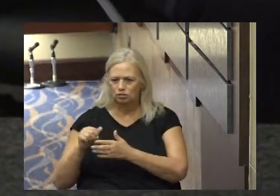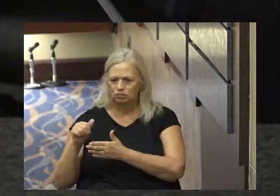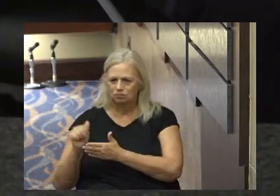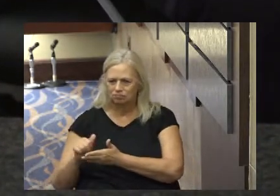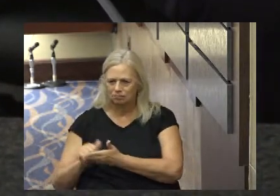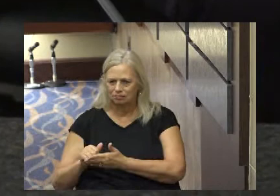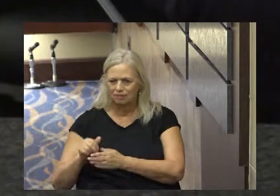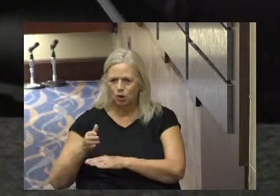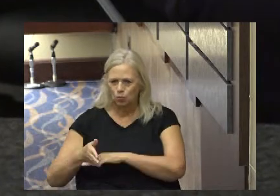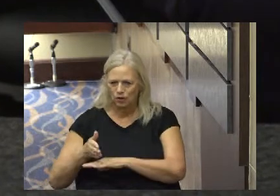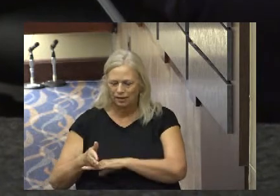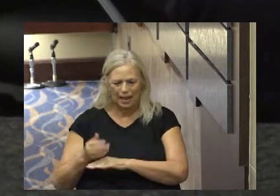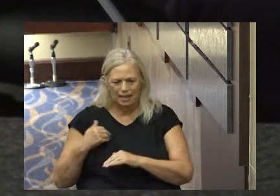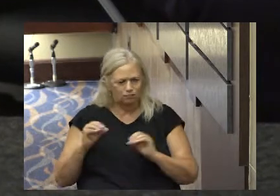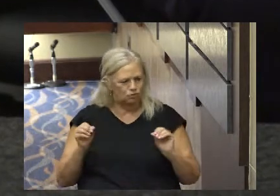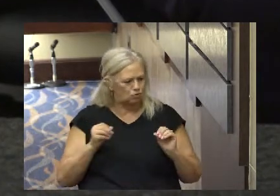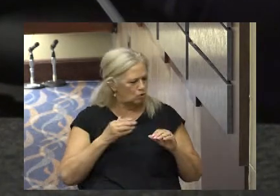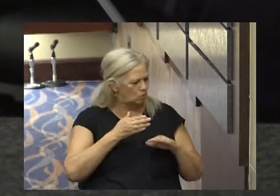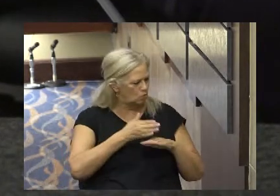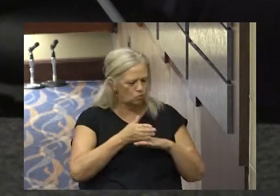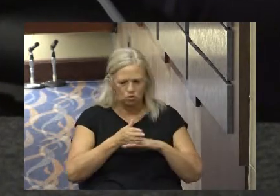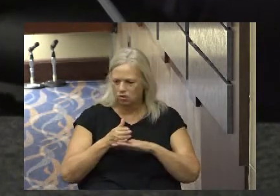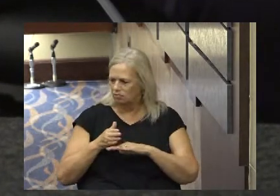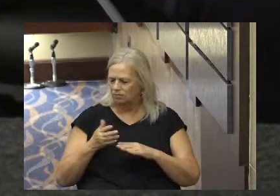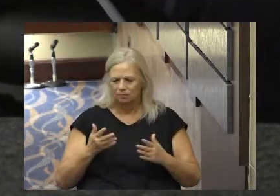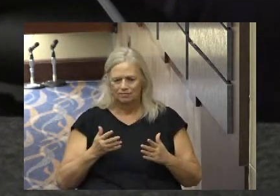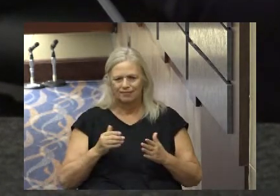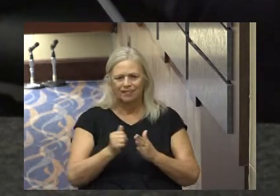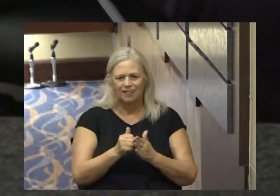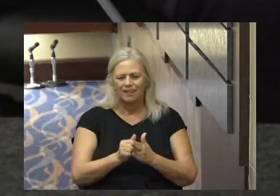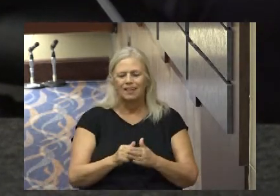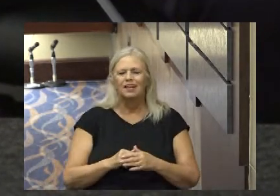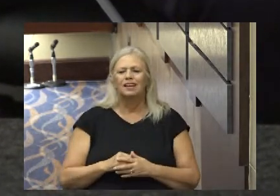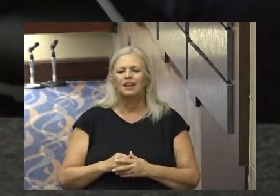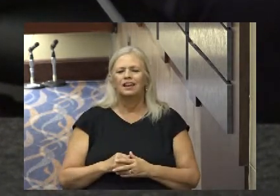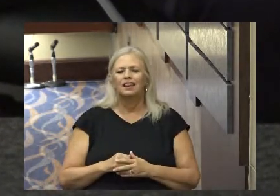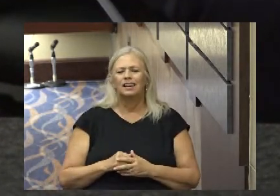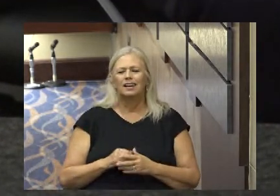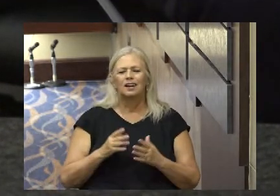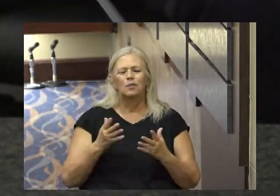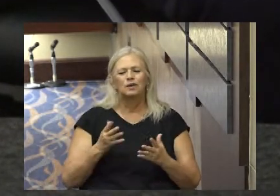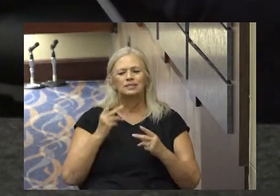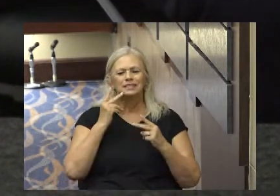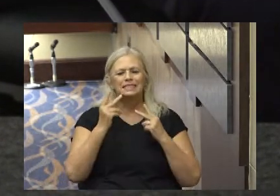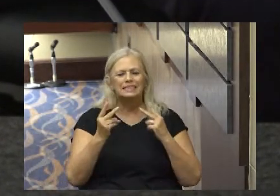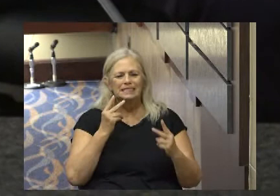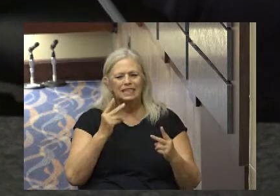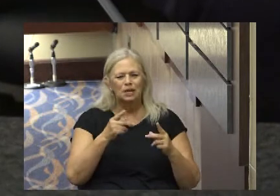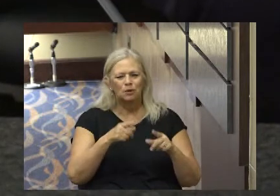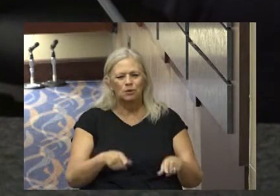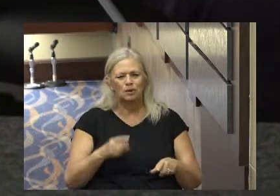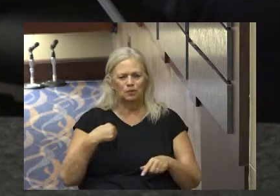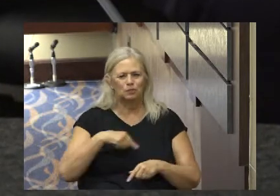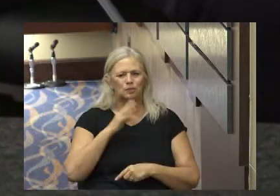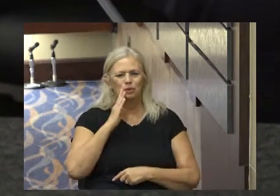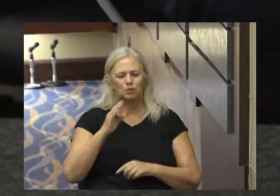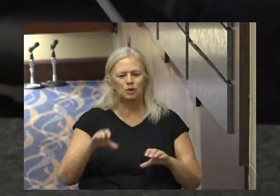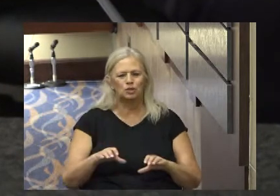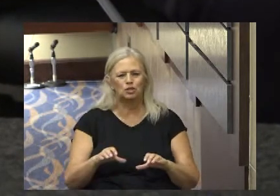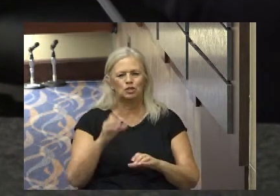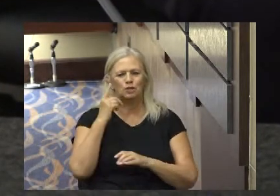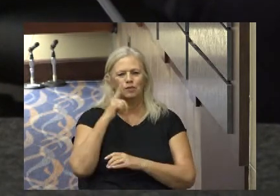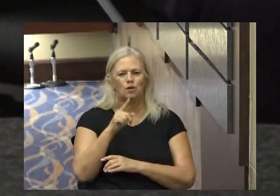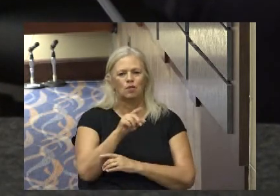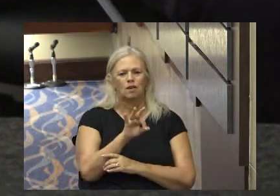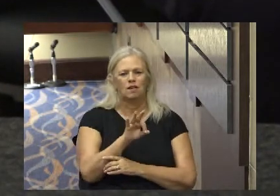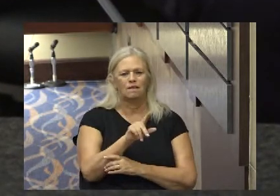I appreciate that. And also I'm looking forward to seeing what we're going to do there at the Floyd Casey Stadium with the